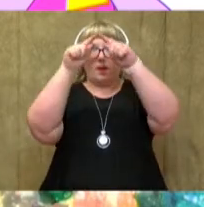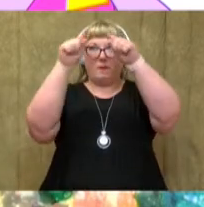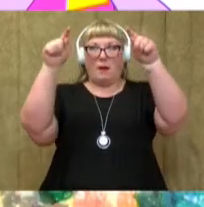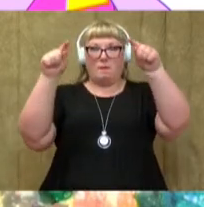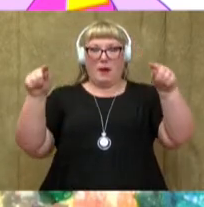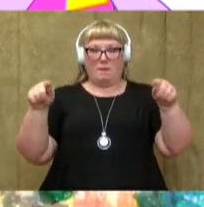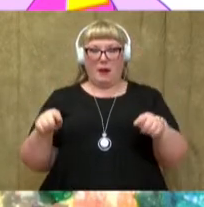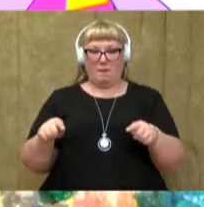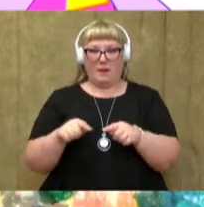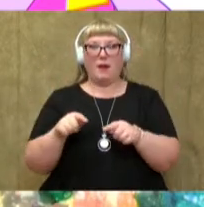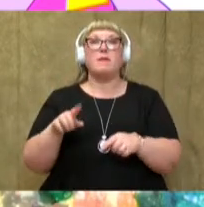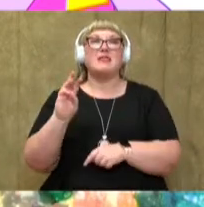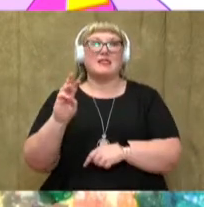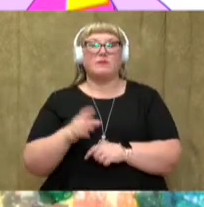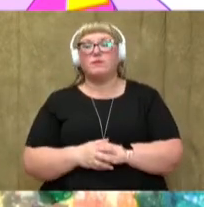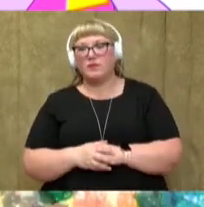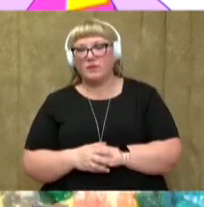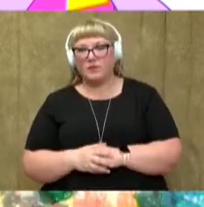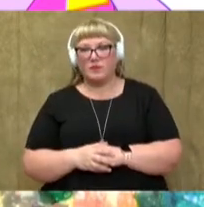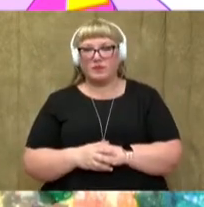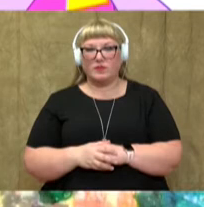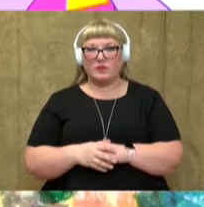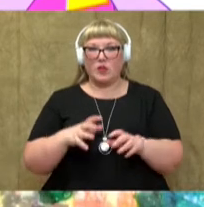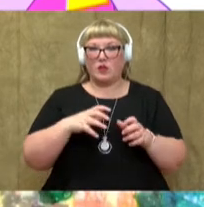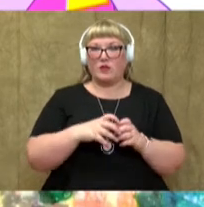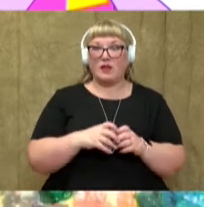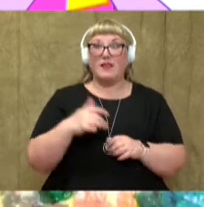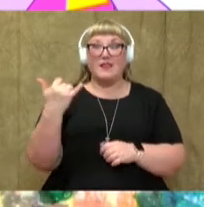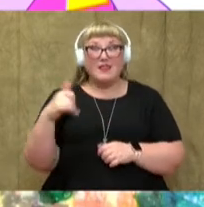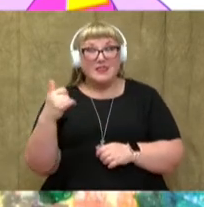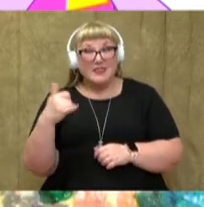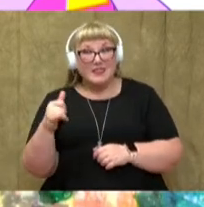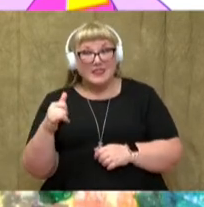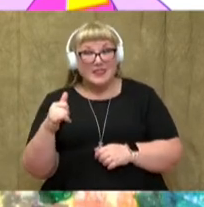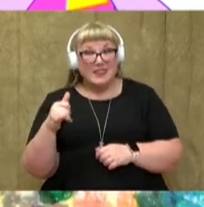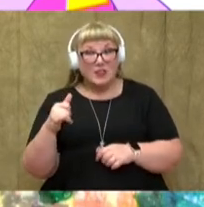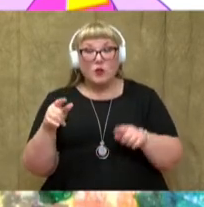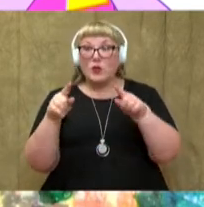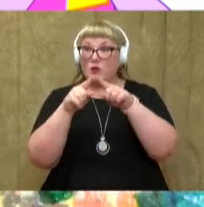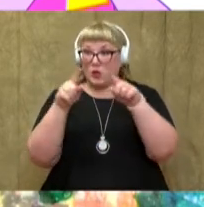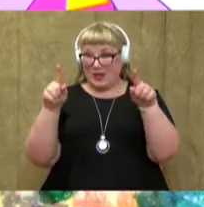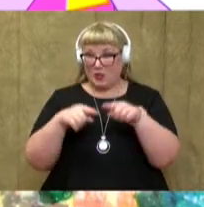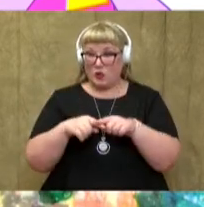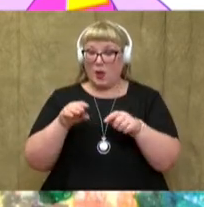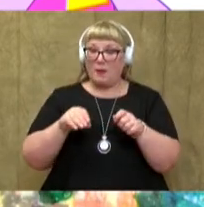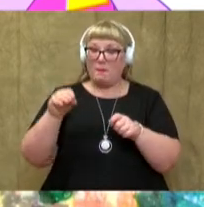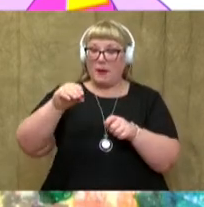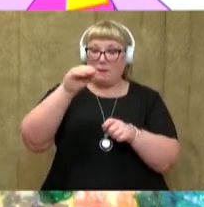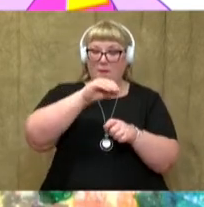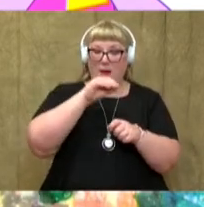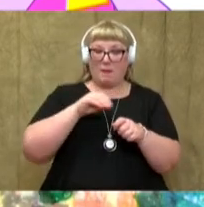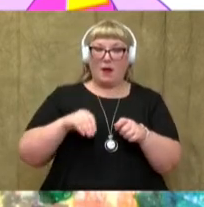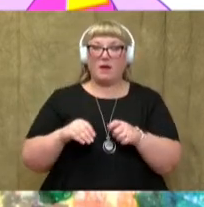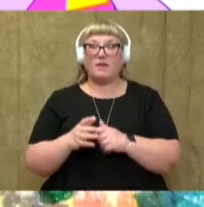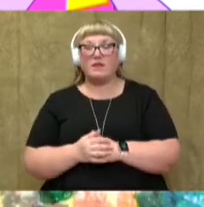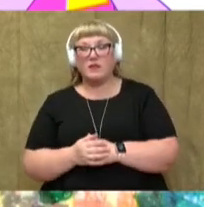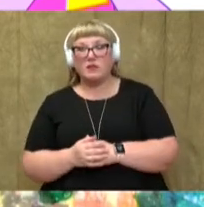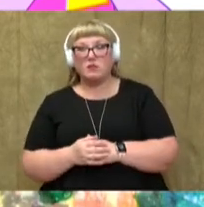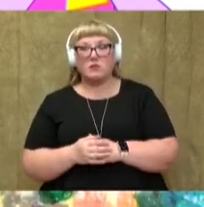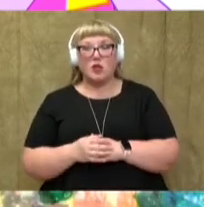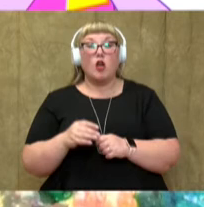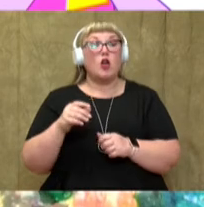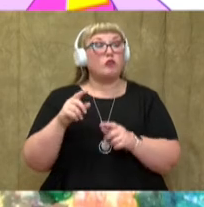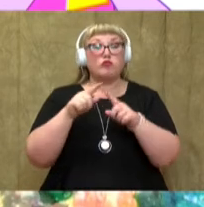stretched out hexagon. And then the yellow one is made with triangles. Now a triangle could be